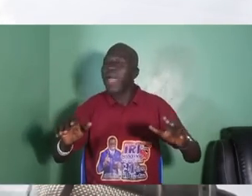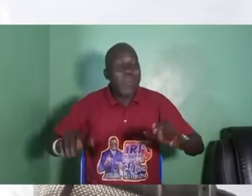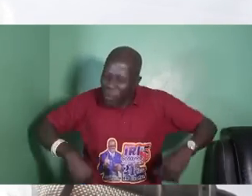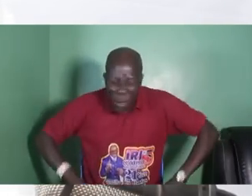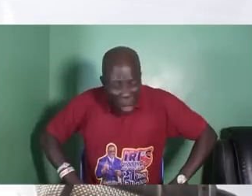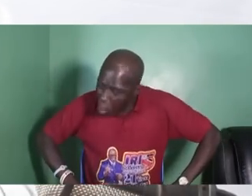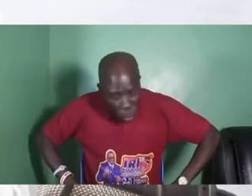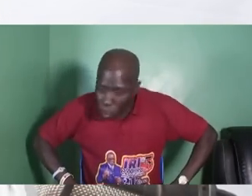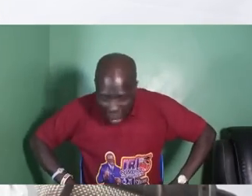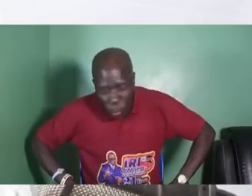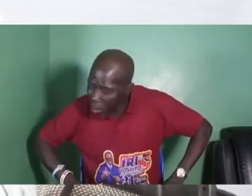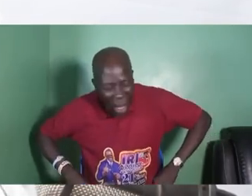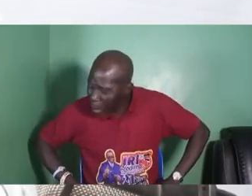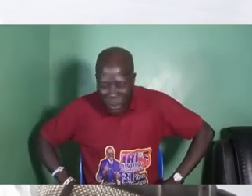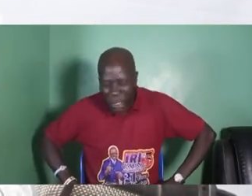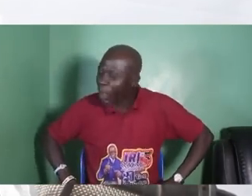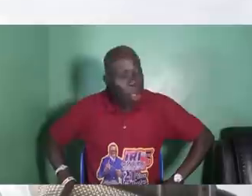jesu